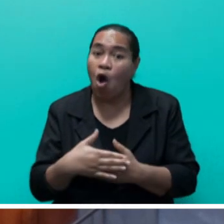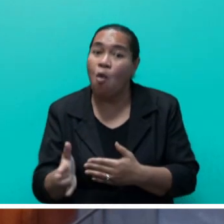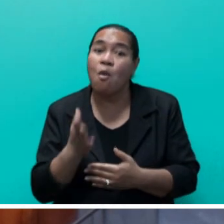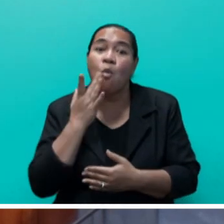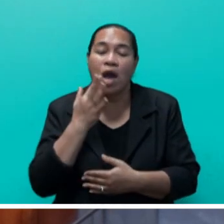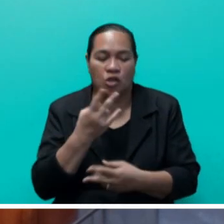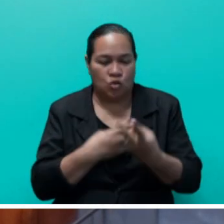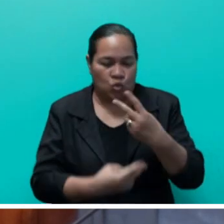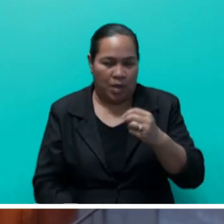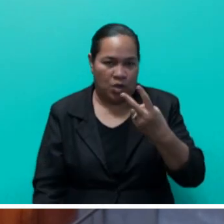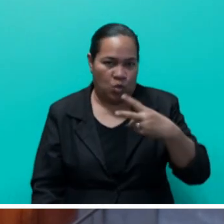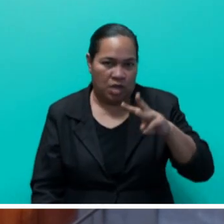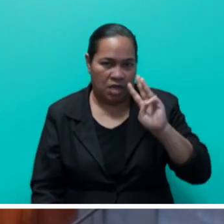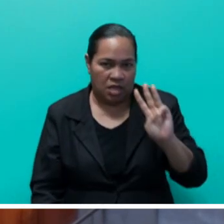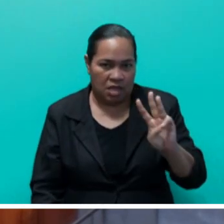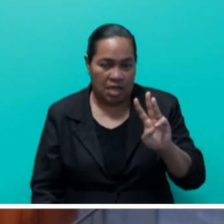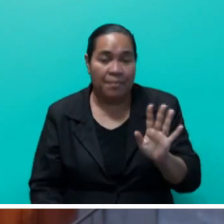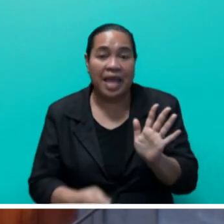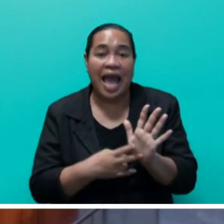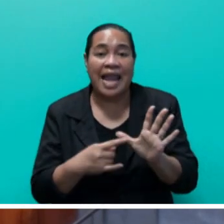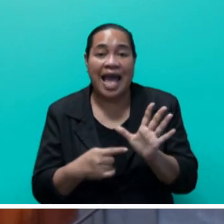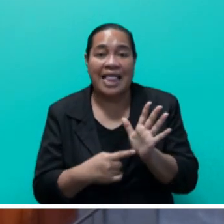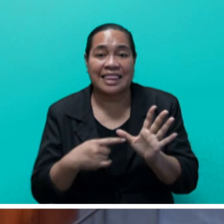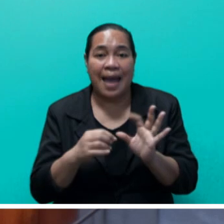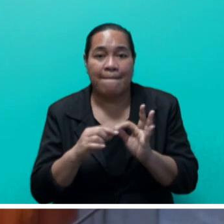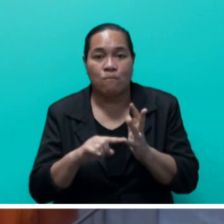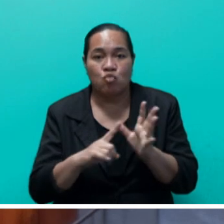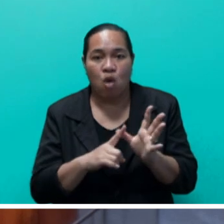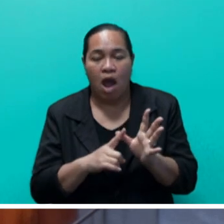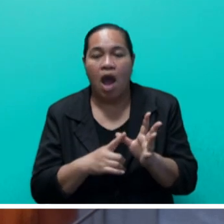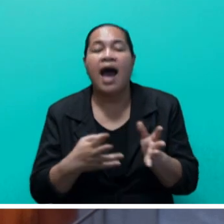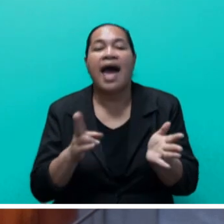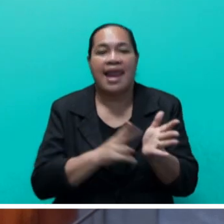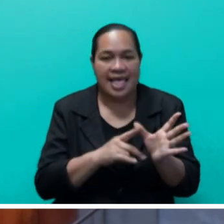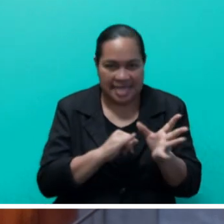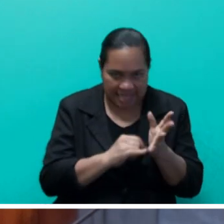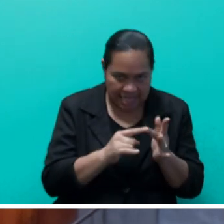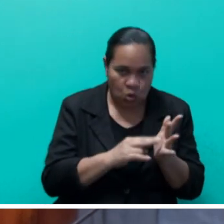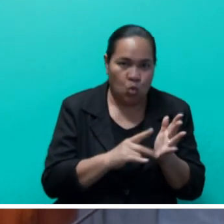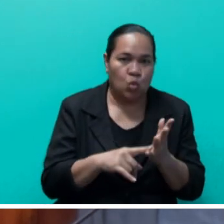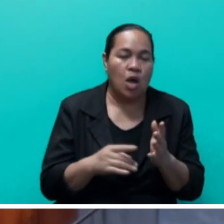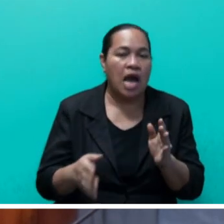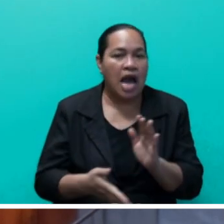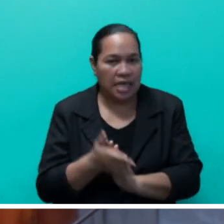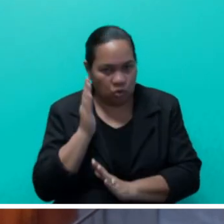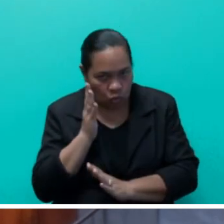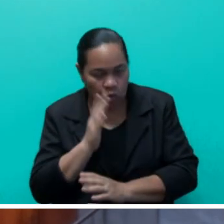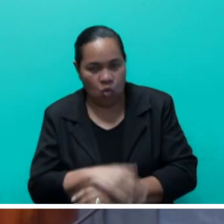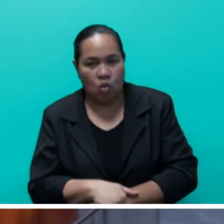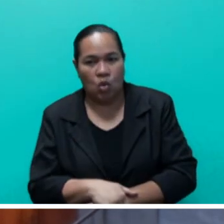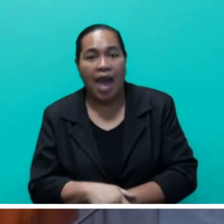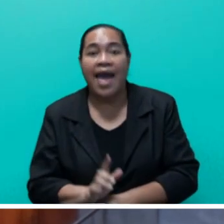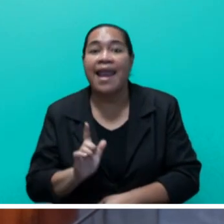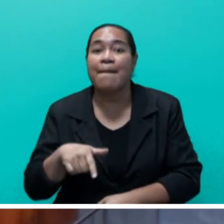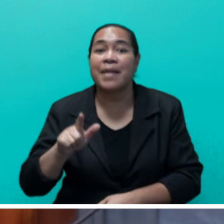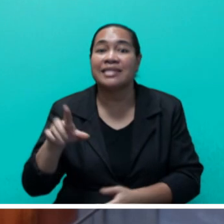2023 in Natambua High School, in Nasinu Secondary School, and in Lambasa